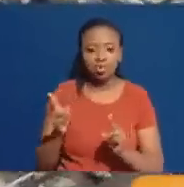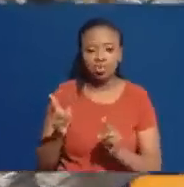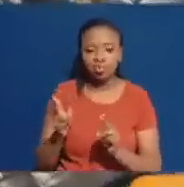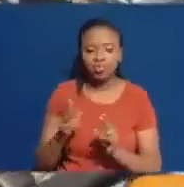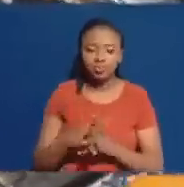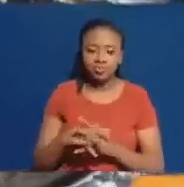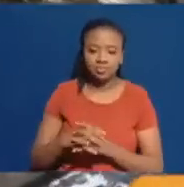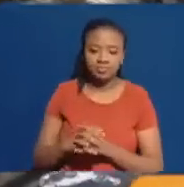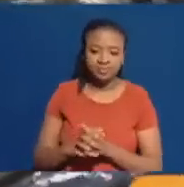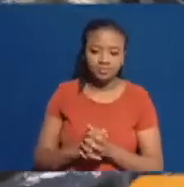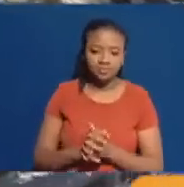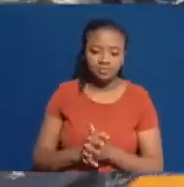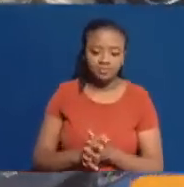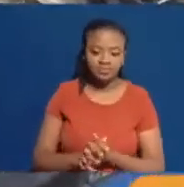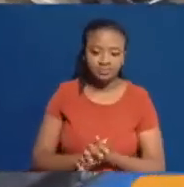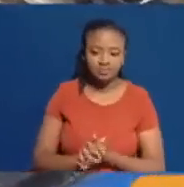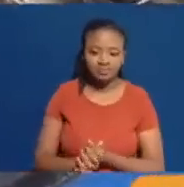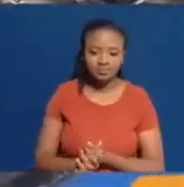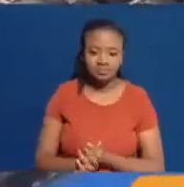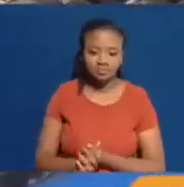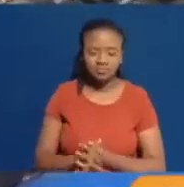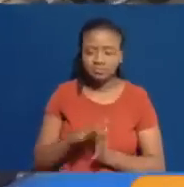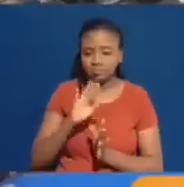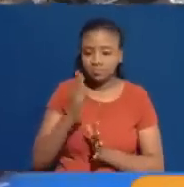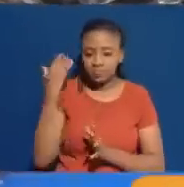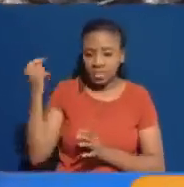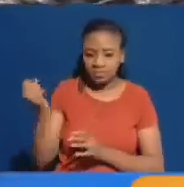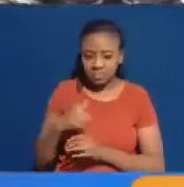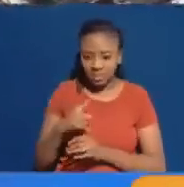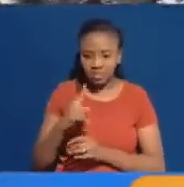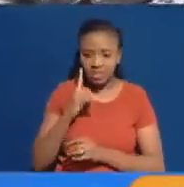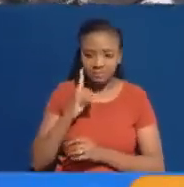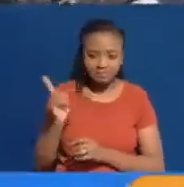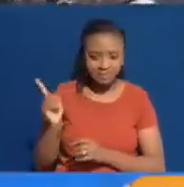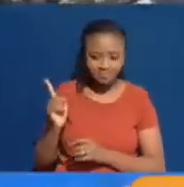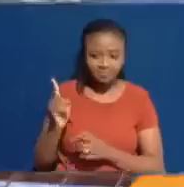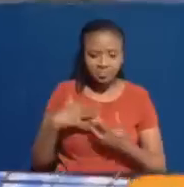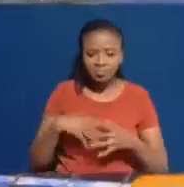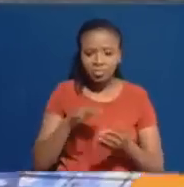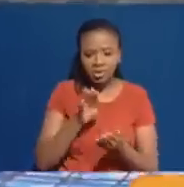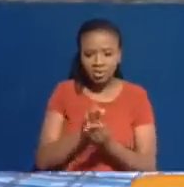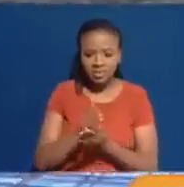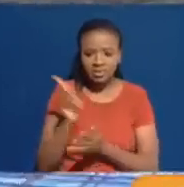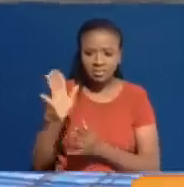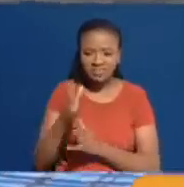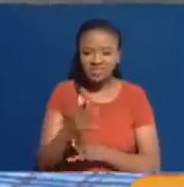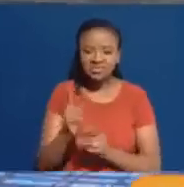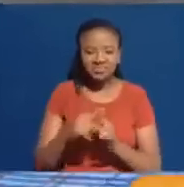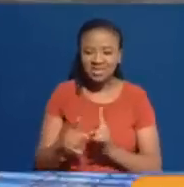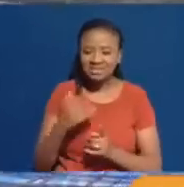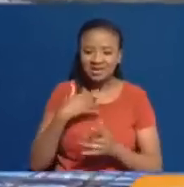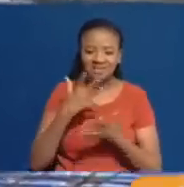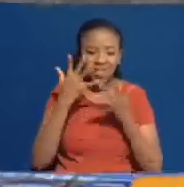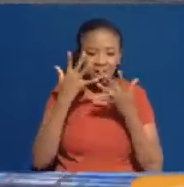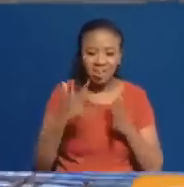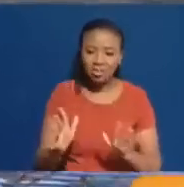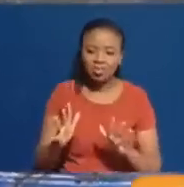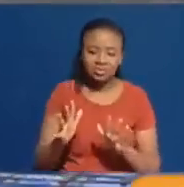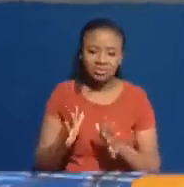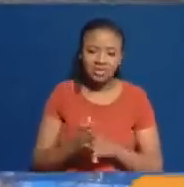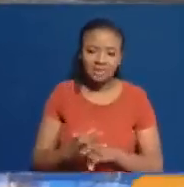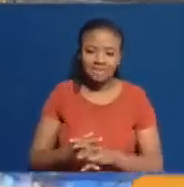of death. In the past month, cage fish farmers have been reeling in debt, running into